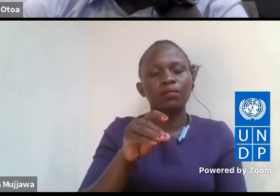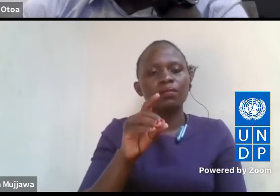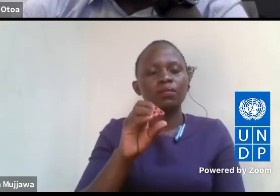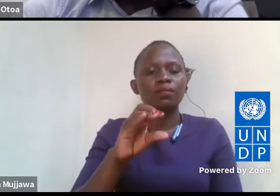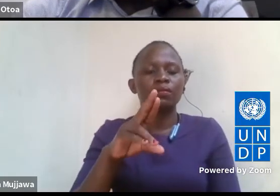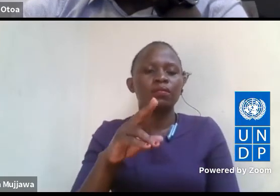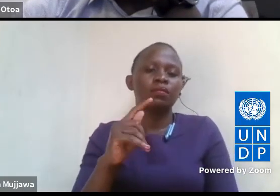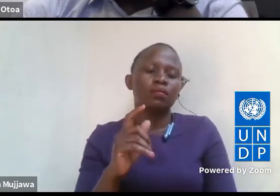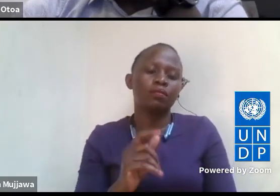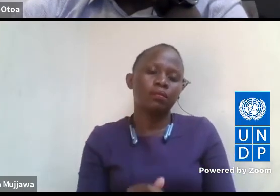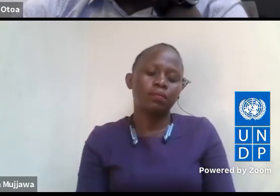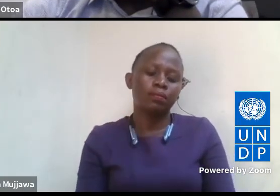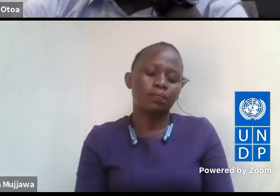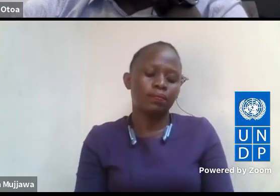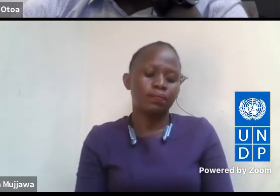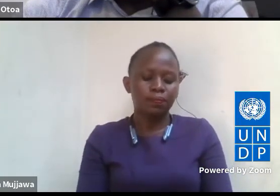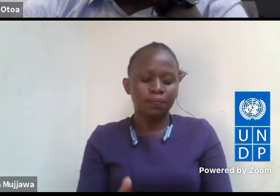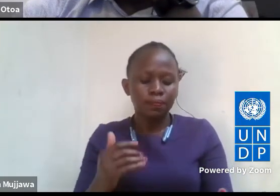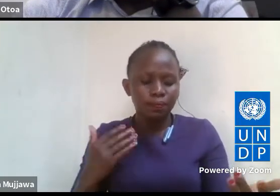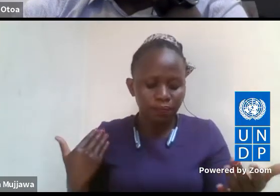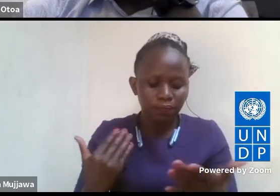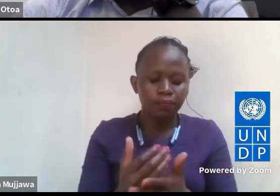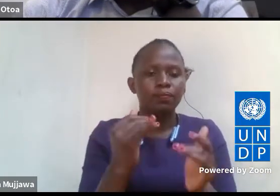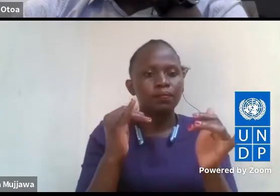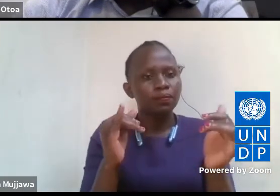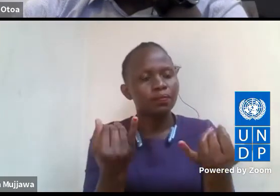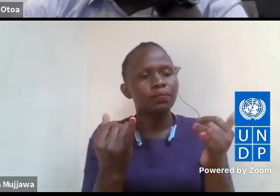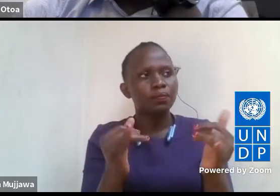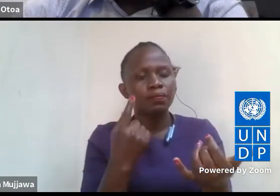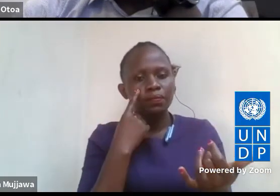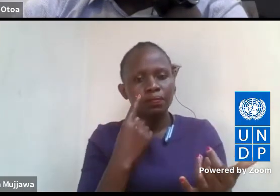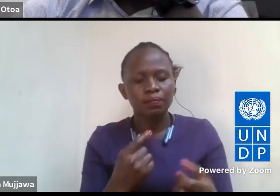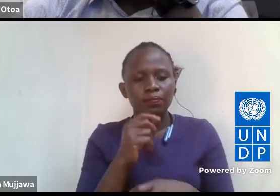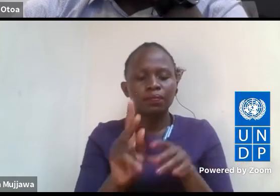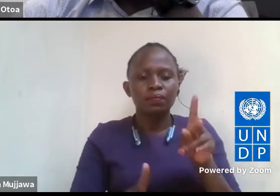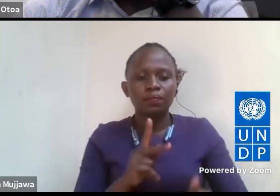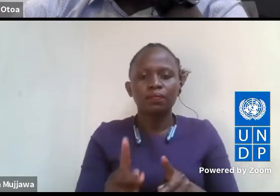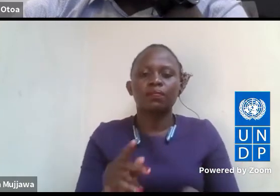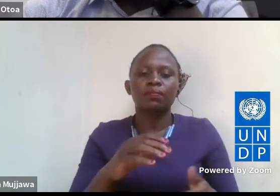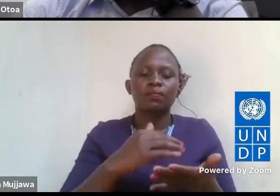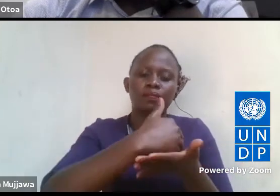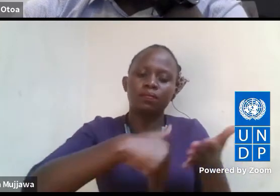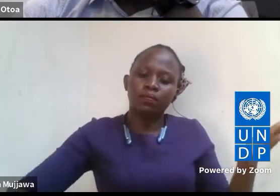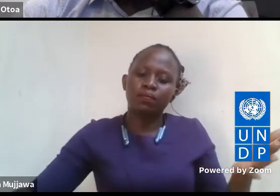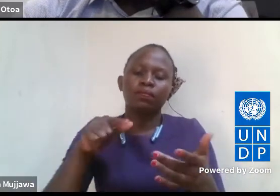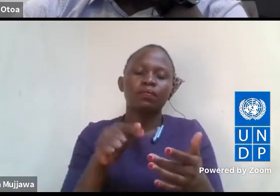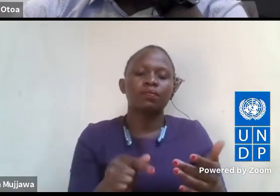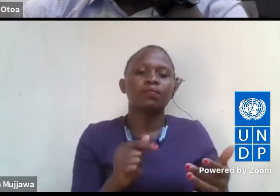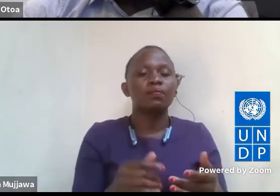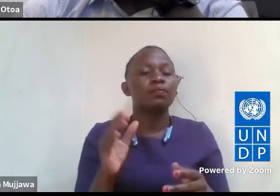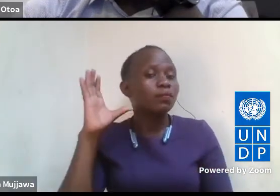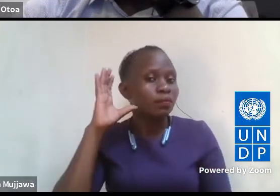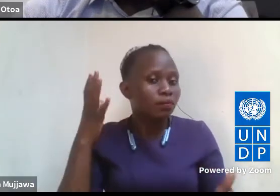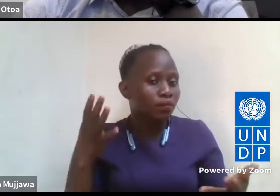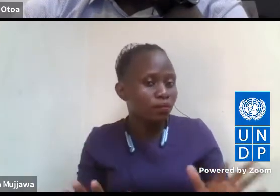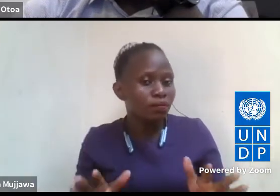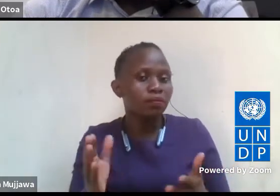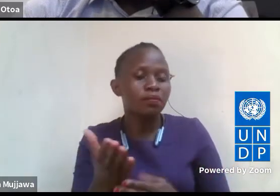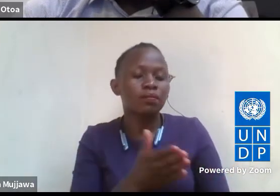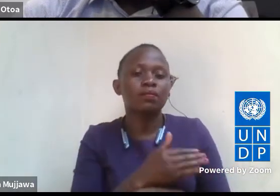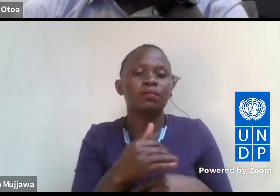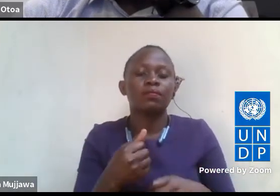really put that out there so that people can really remove that kind of excuse. And when you heard me talk about formalization a lot,